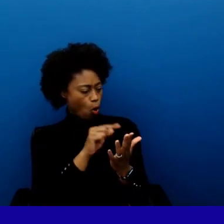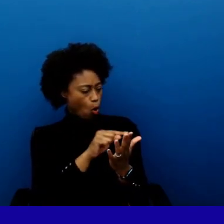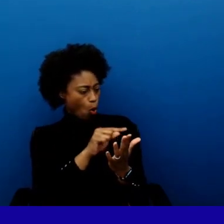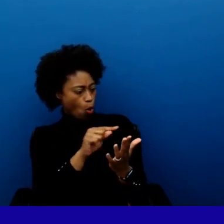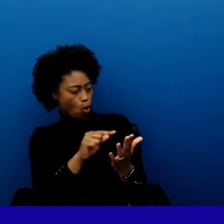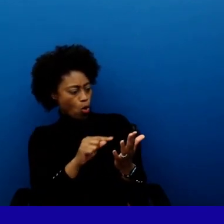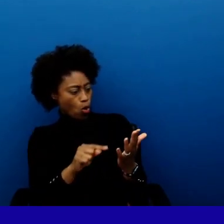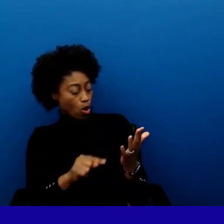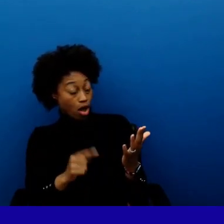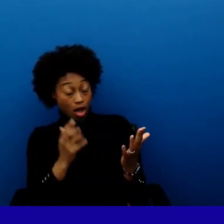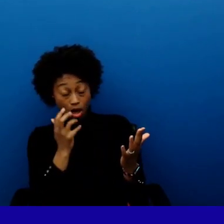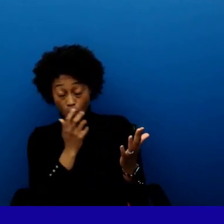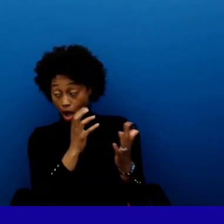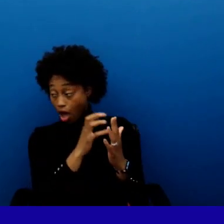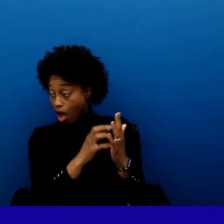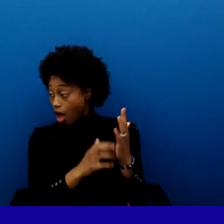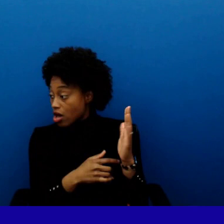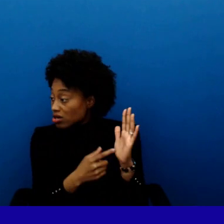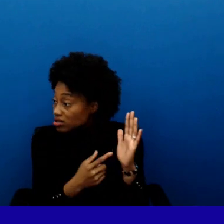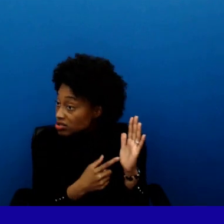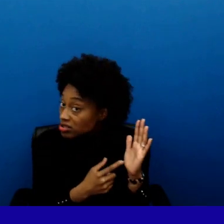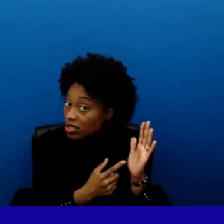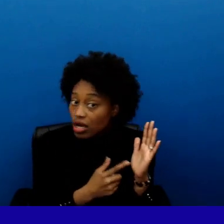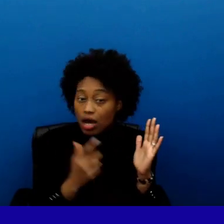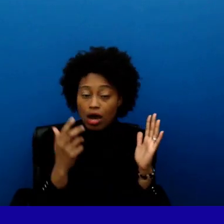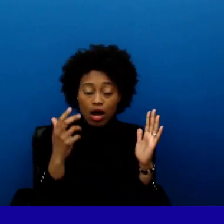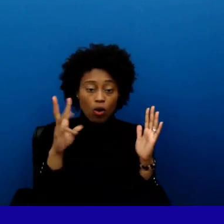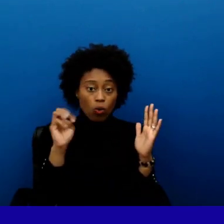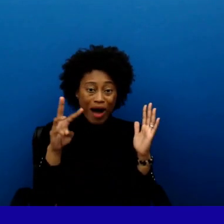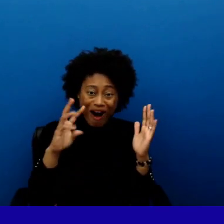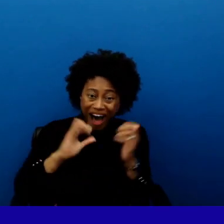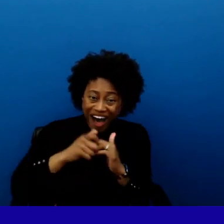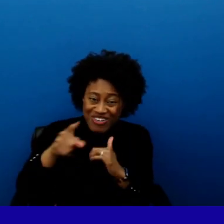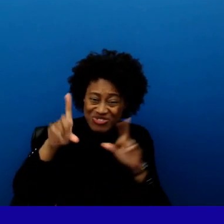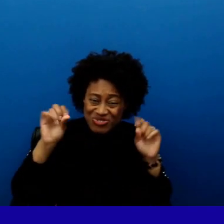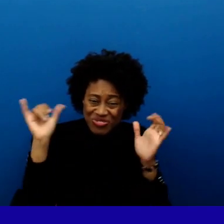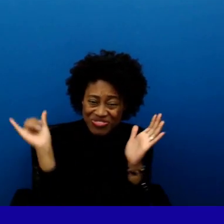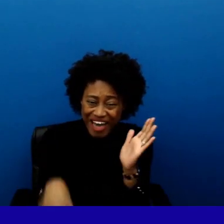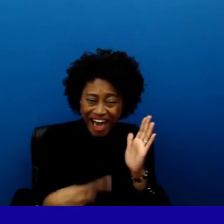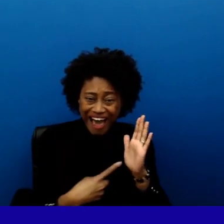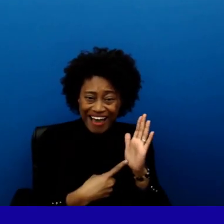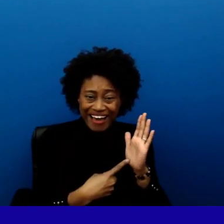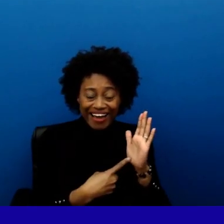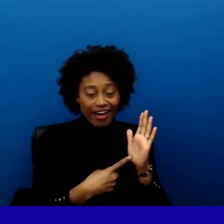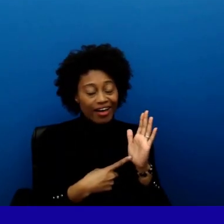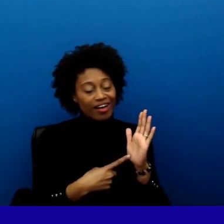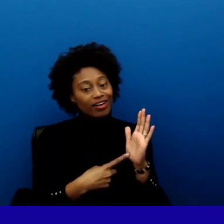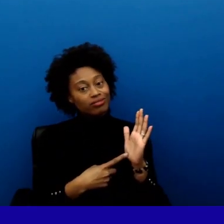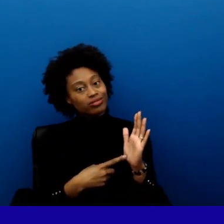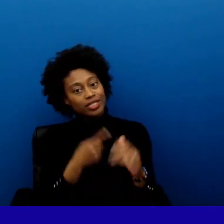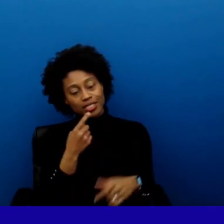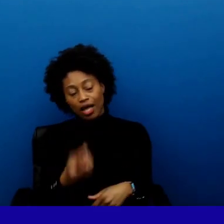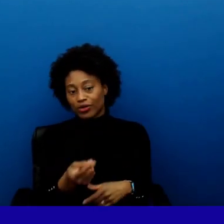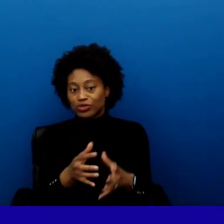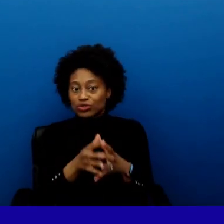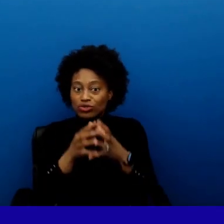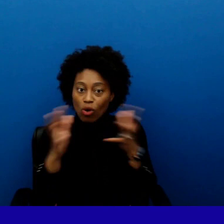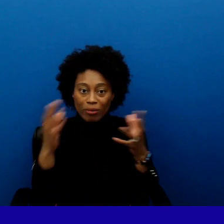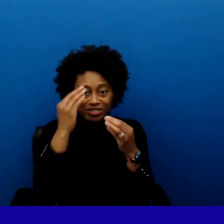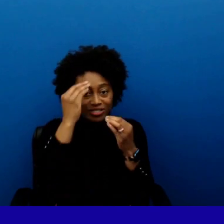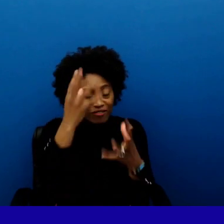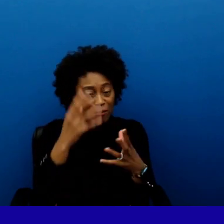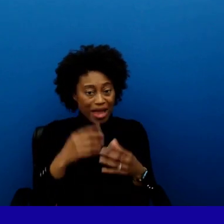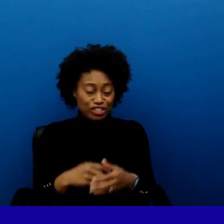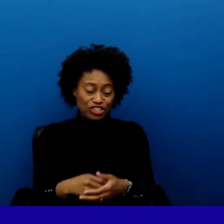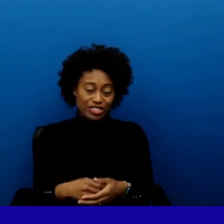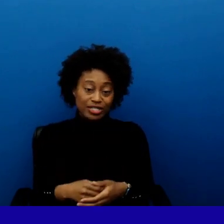mean, I just went, whoa, how in the world do you make this happen? I mean, it just seems like so much